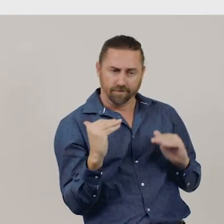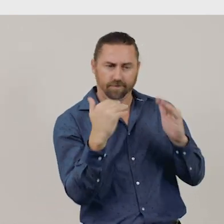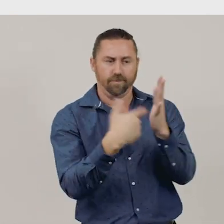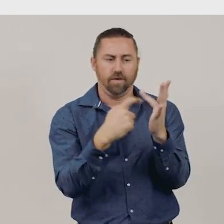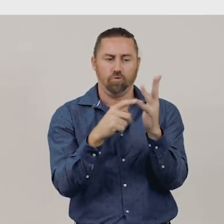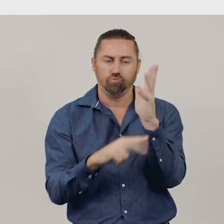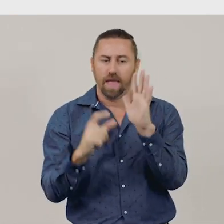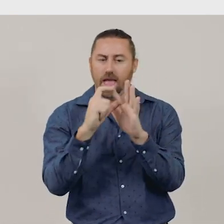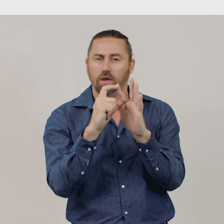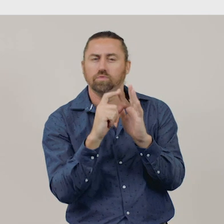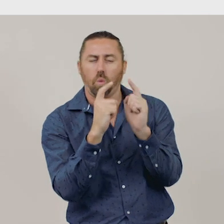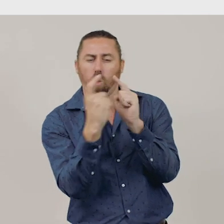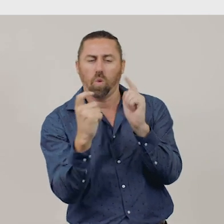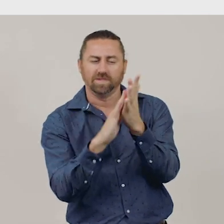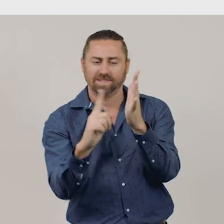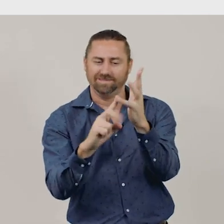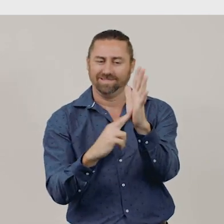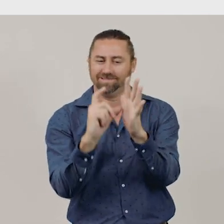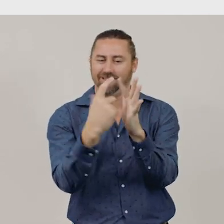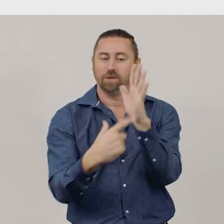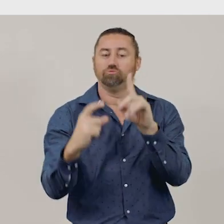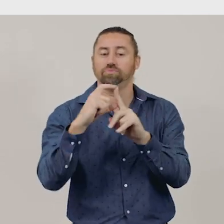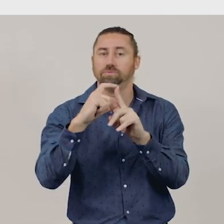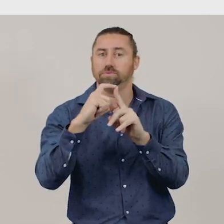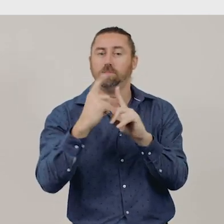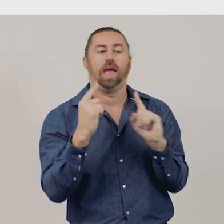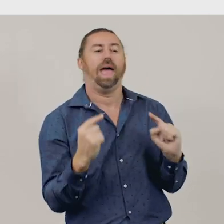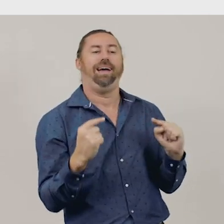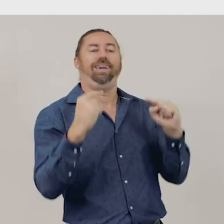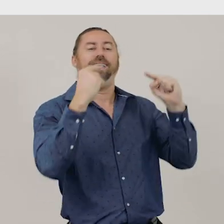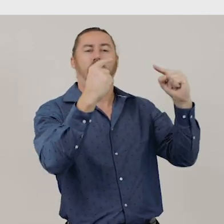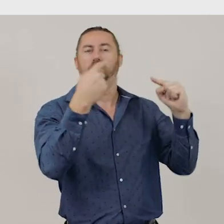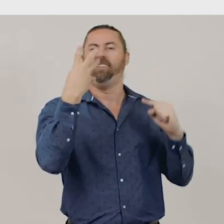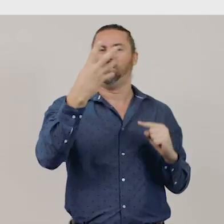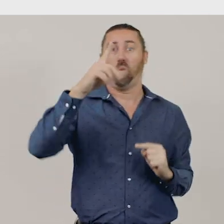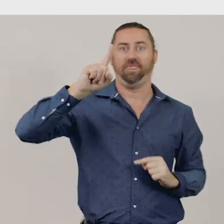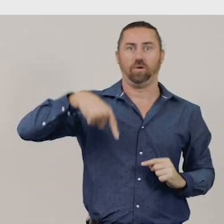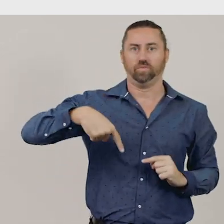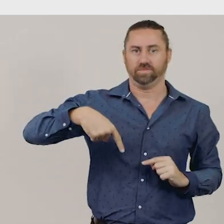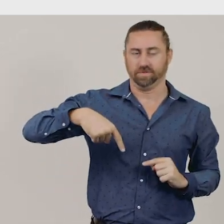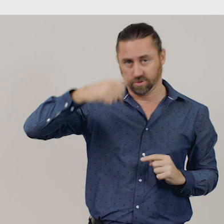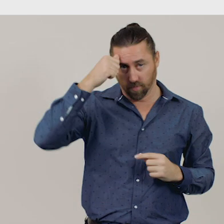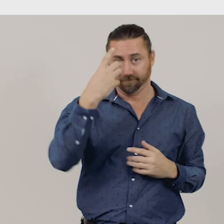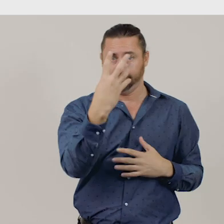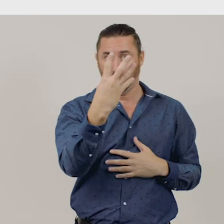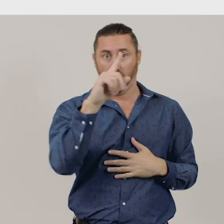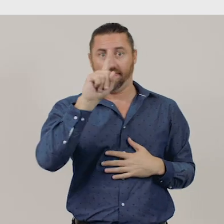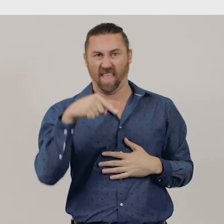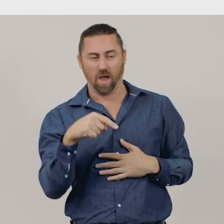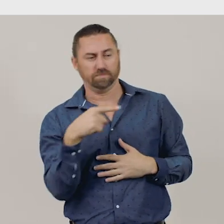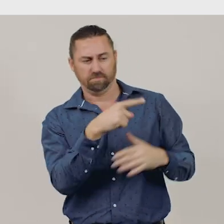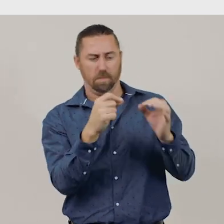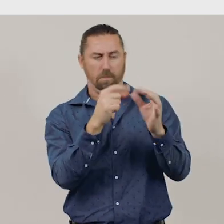3,995 to the closest 100, which in this case is rounding up to 4,000. So 4,000 is